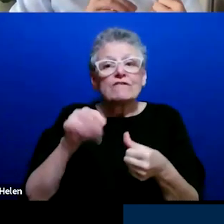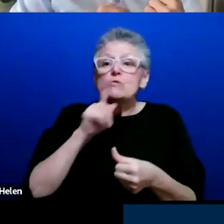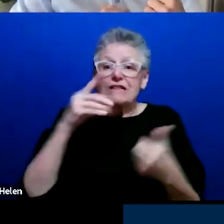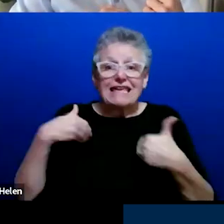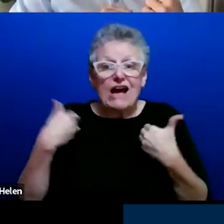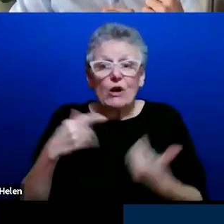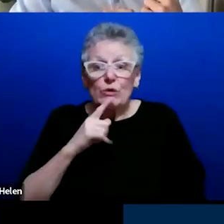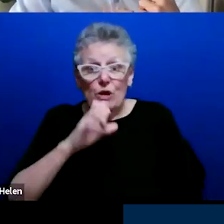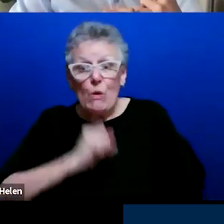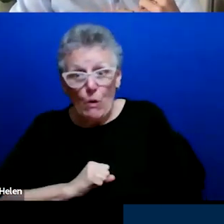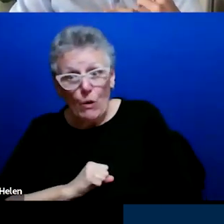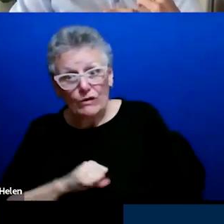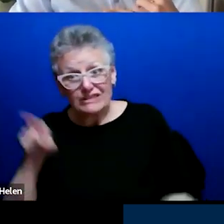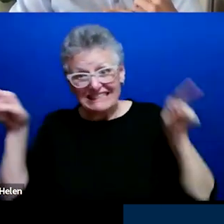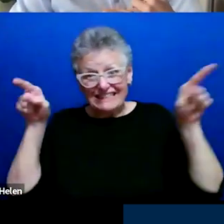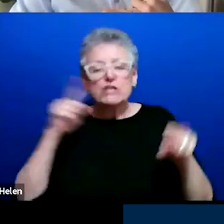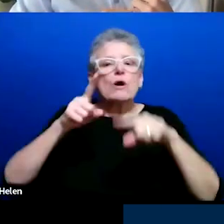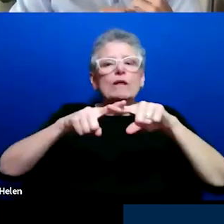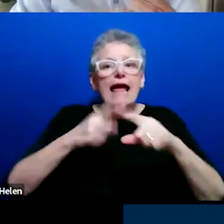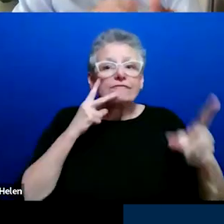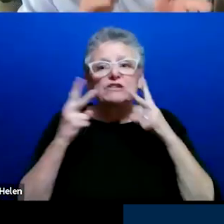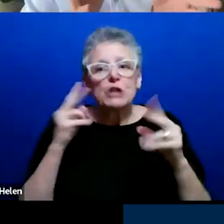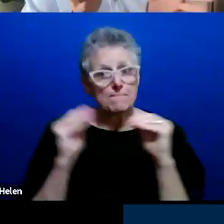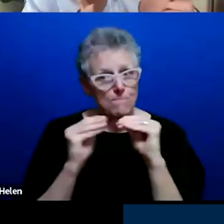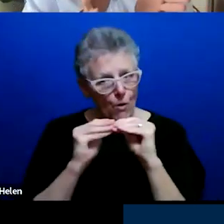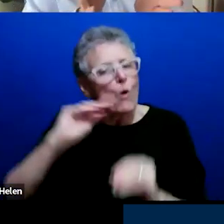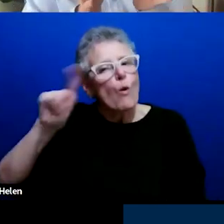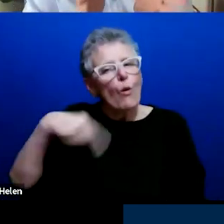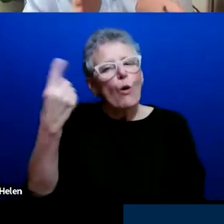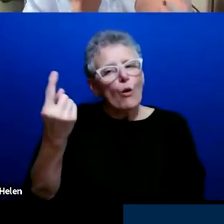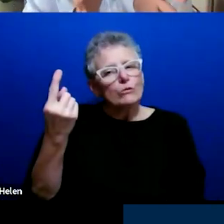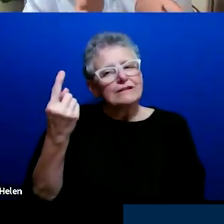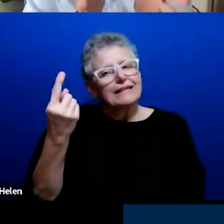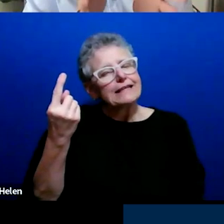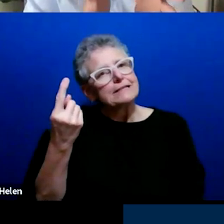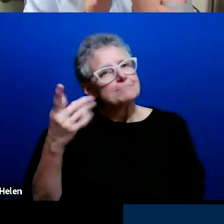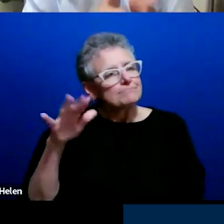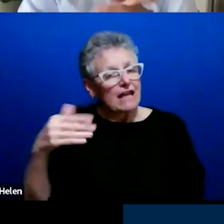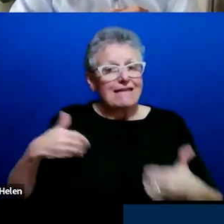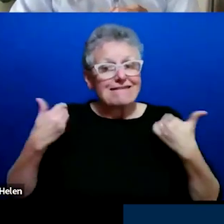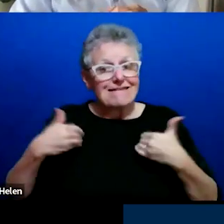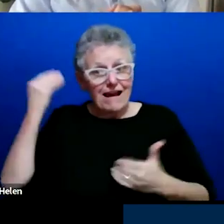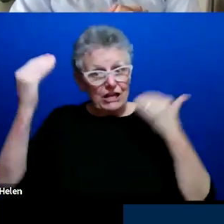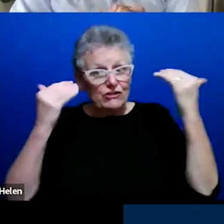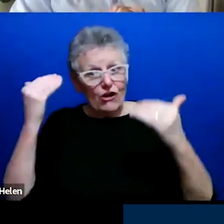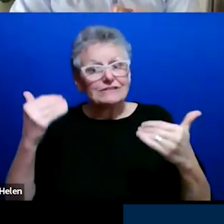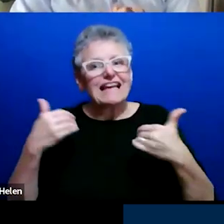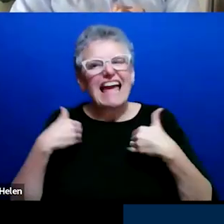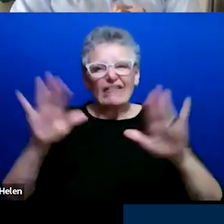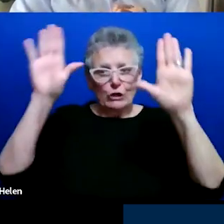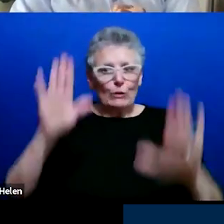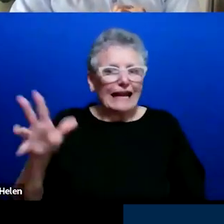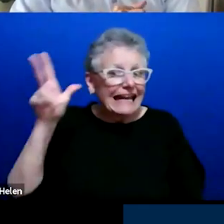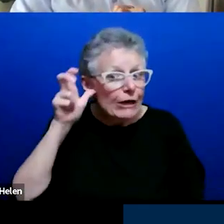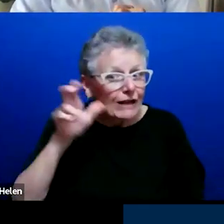young or really old, you're going to rely on vision more. Only the young adults have great hearing